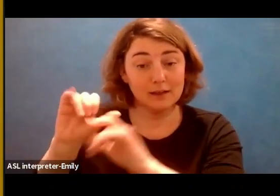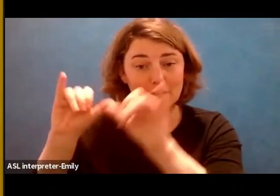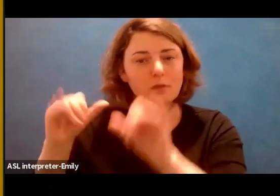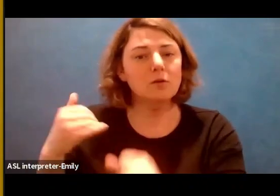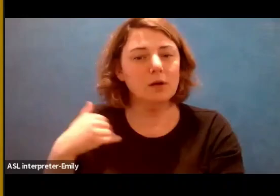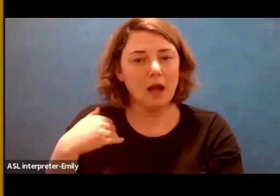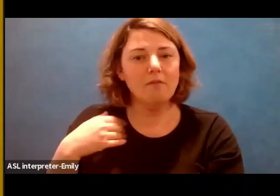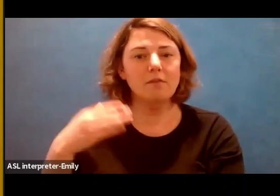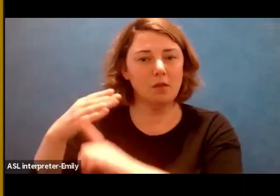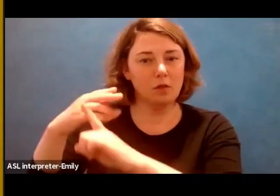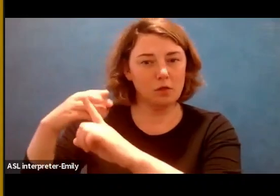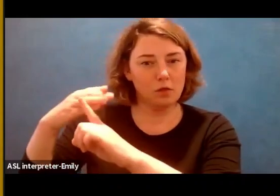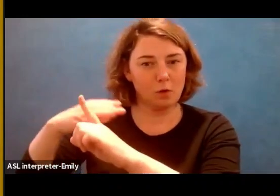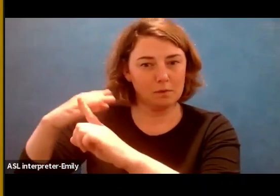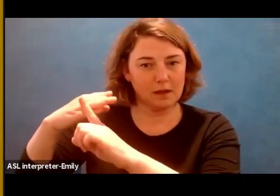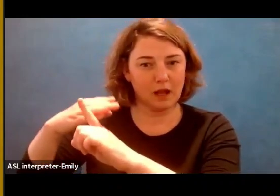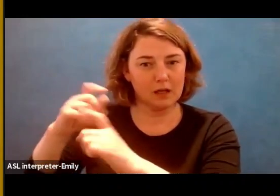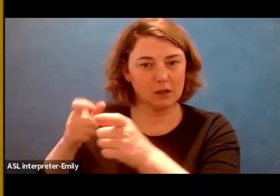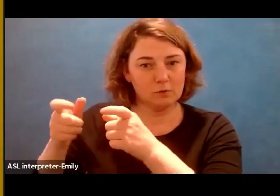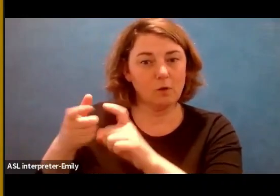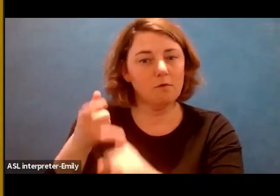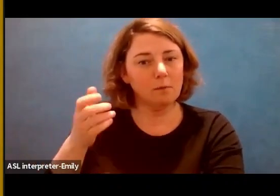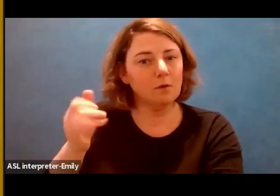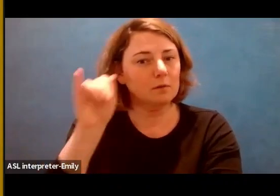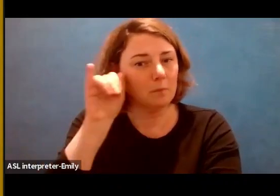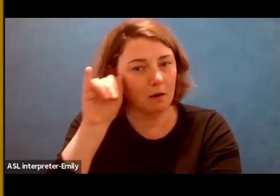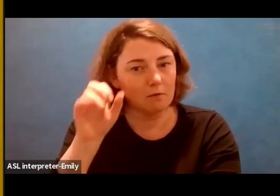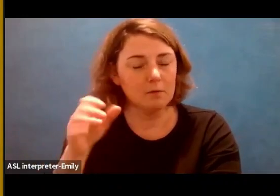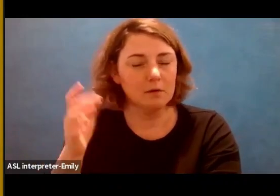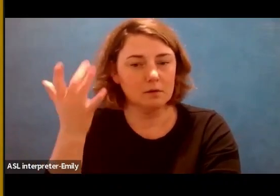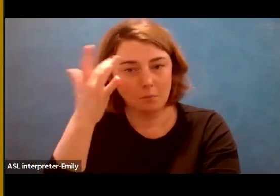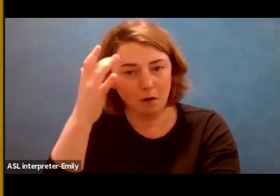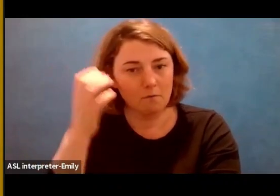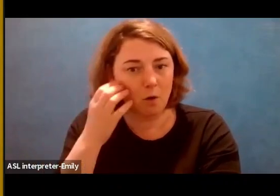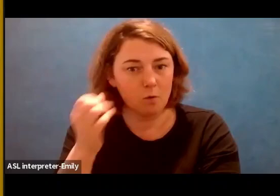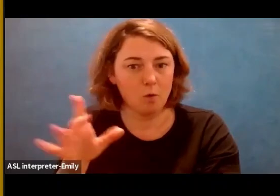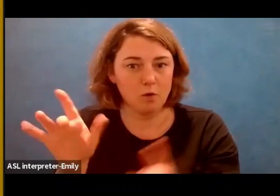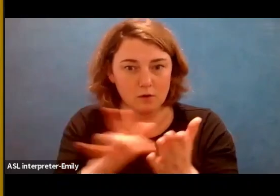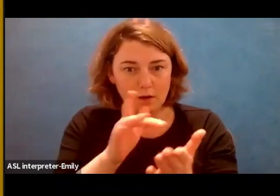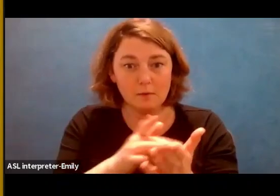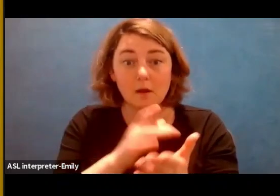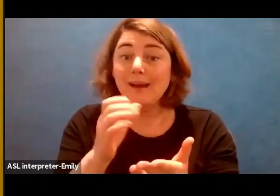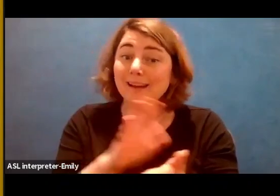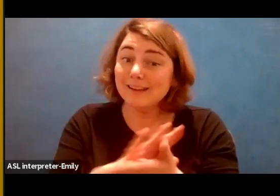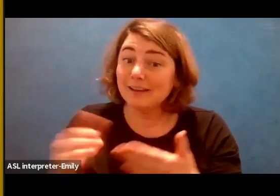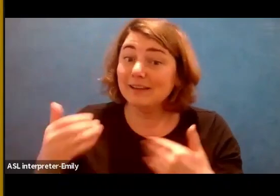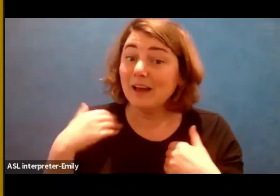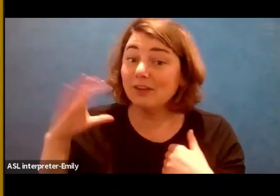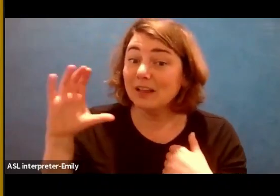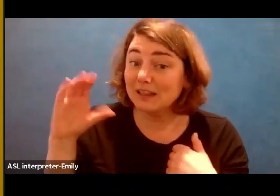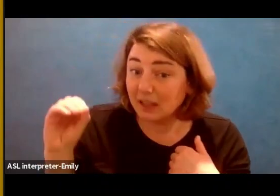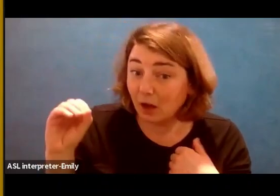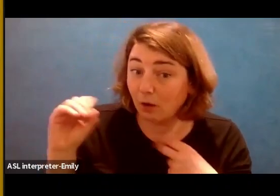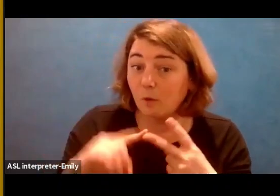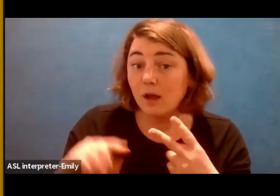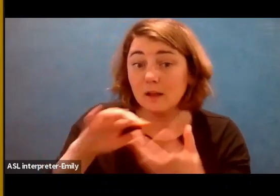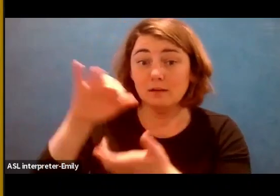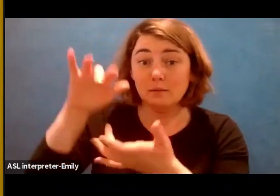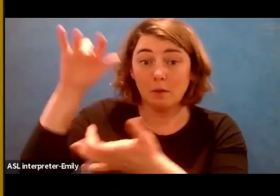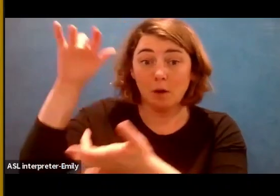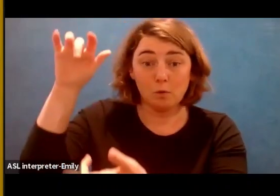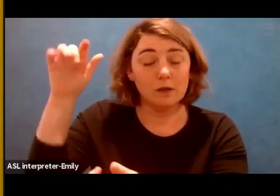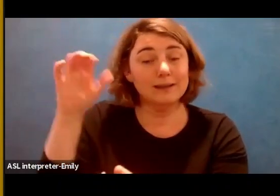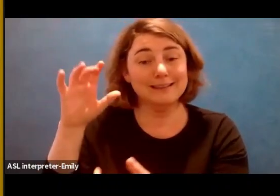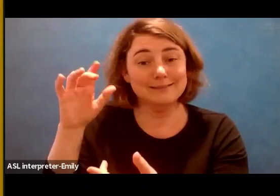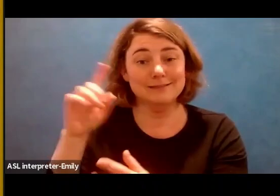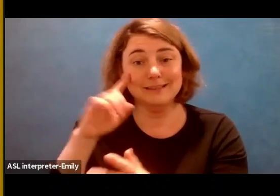control from your smartphone or tablet. And then also it's nice to have CO and smoke detectors in the homes that are